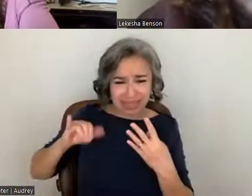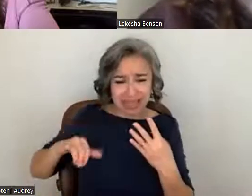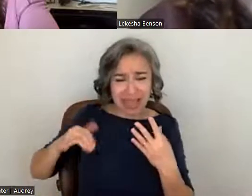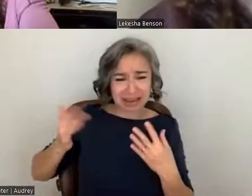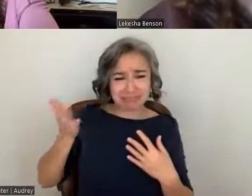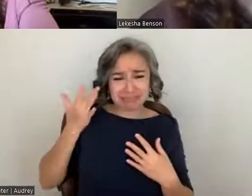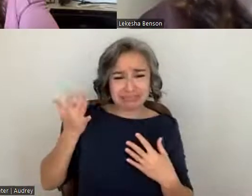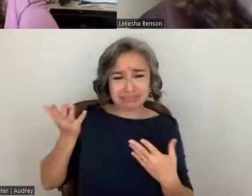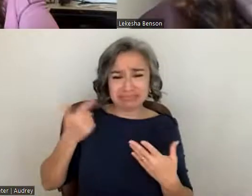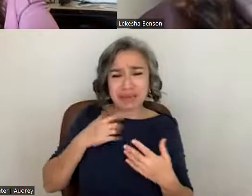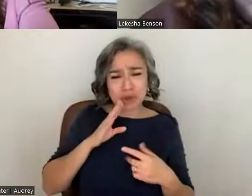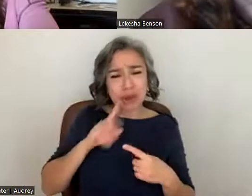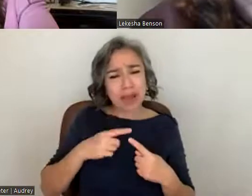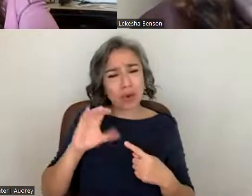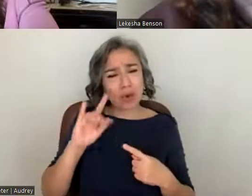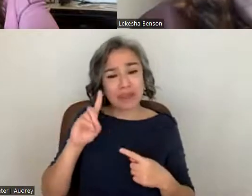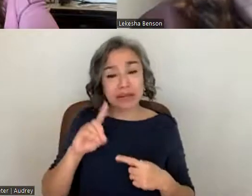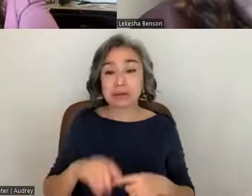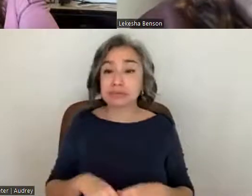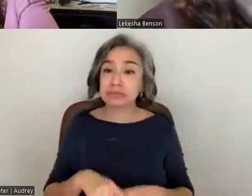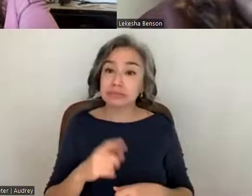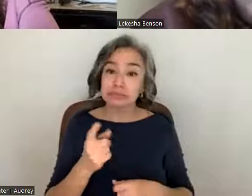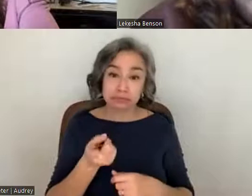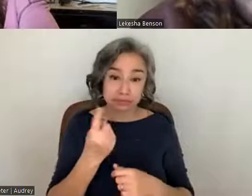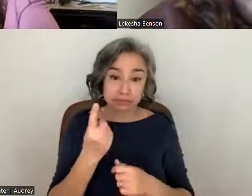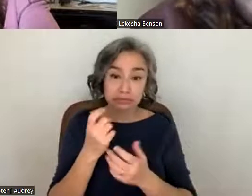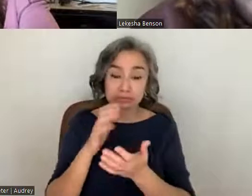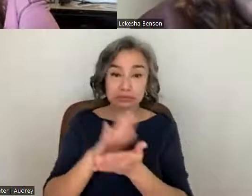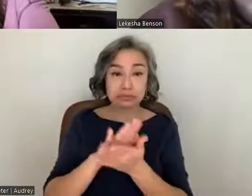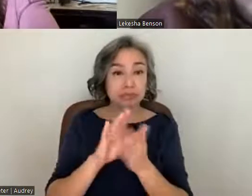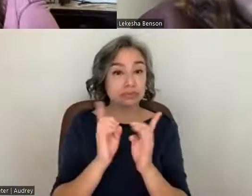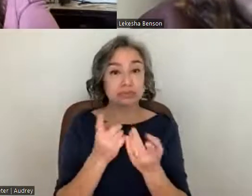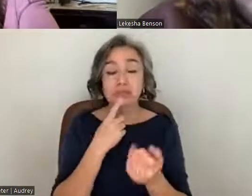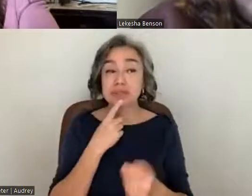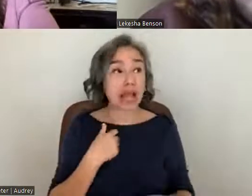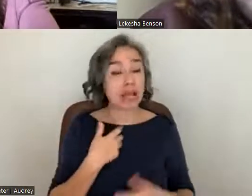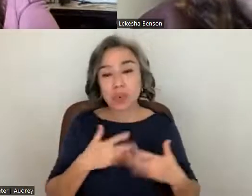and say, I'm not going to deal with parents at a school board if you